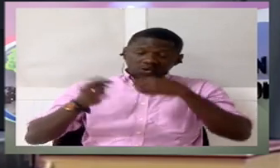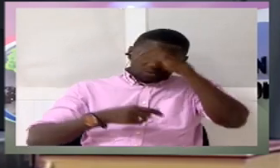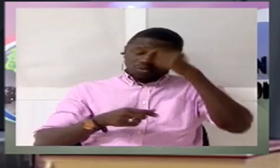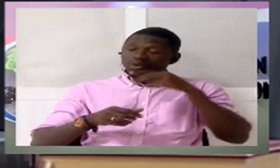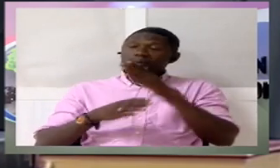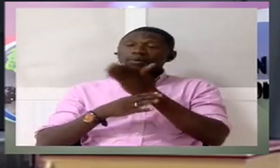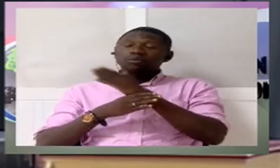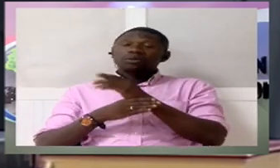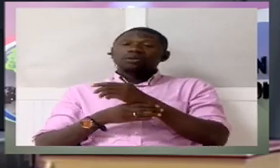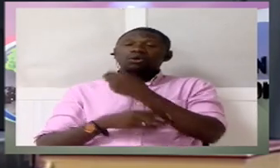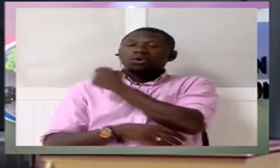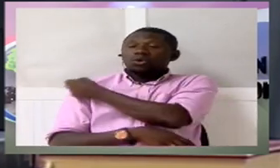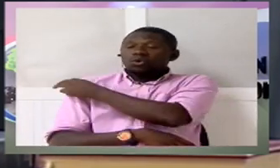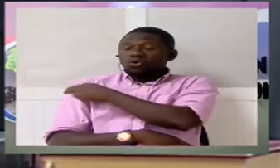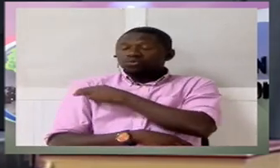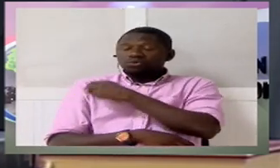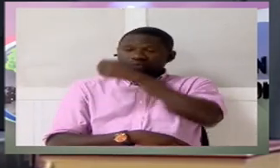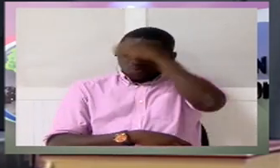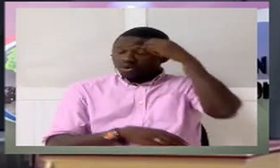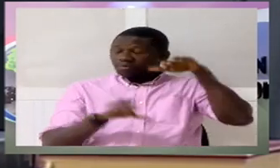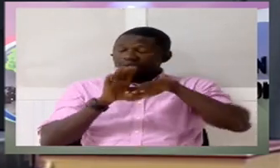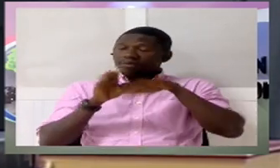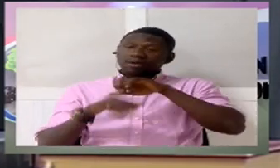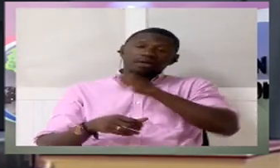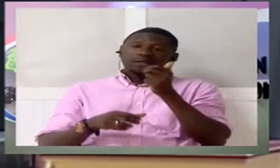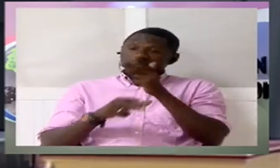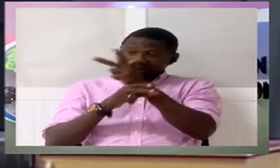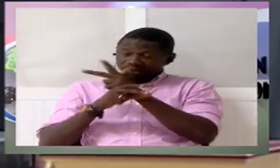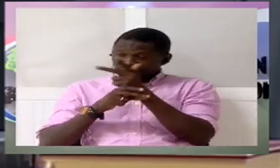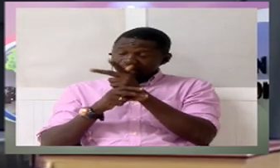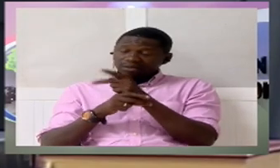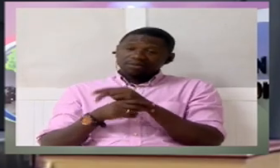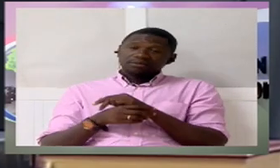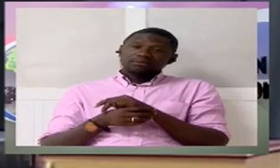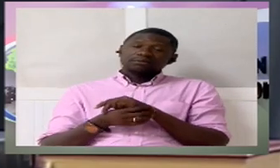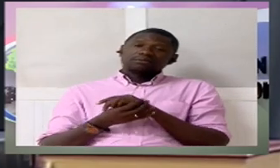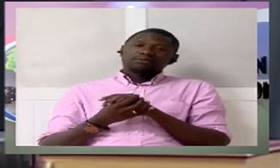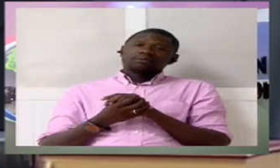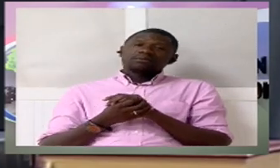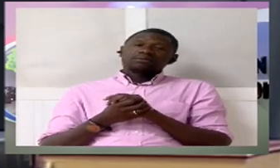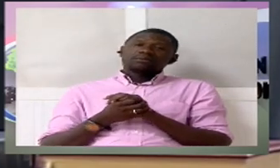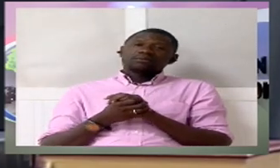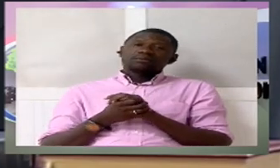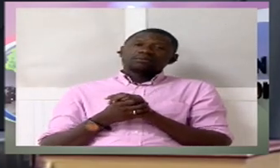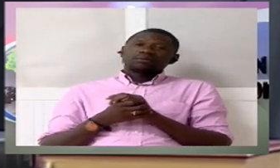staff and the prison. Maningol ka for men na. As Maningas would say. Jalo singo before